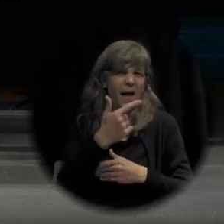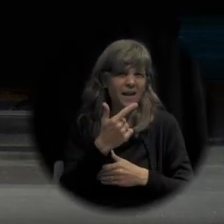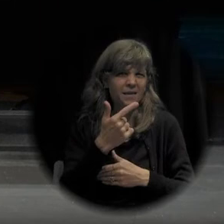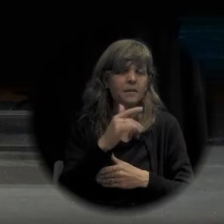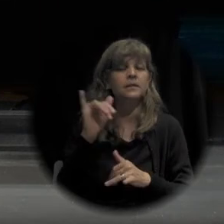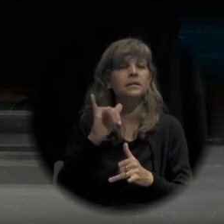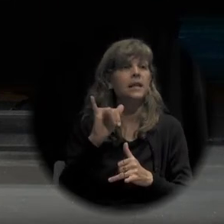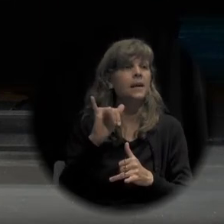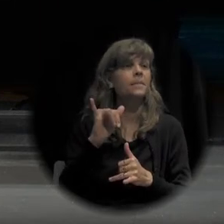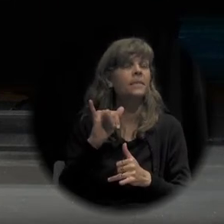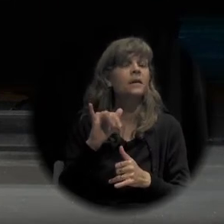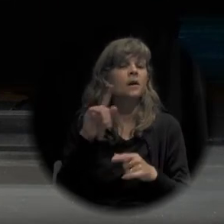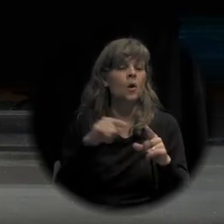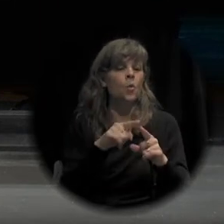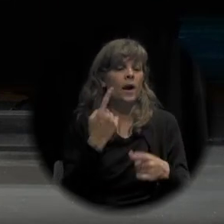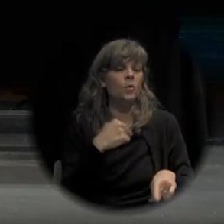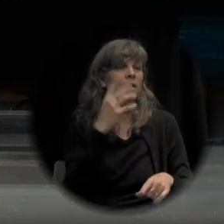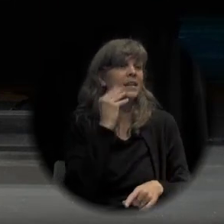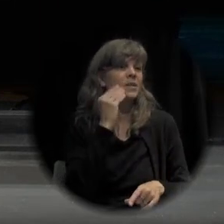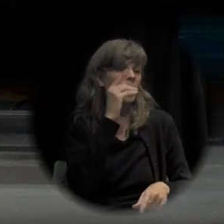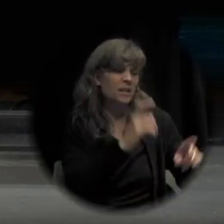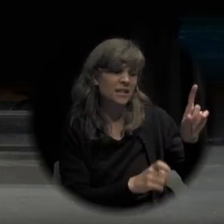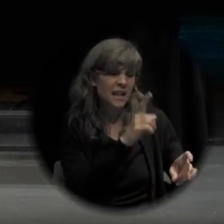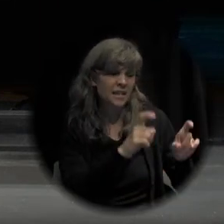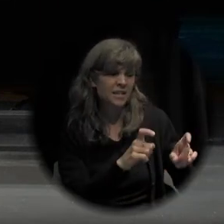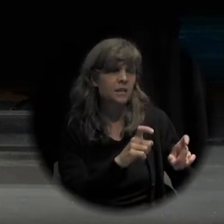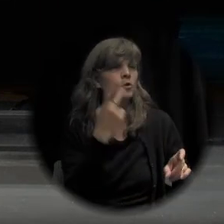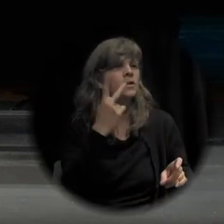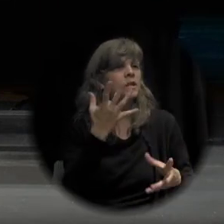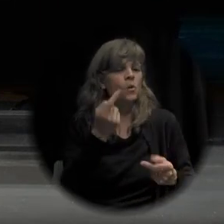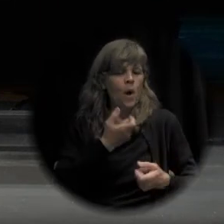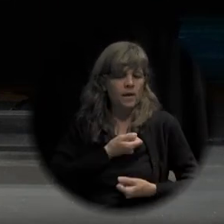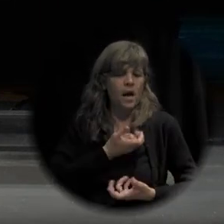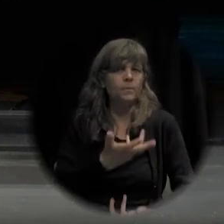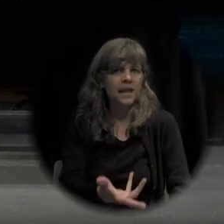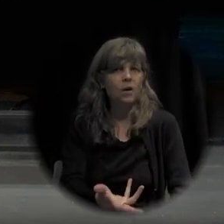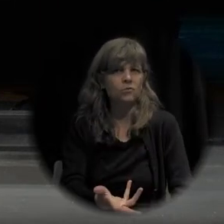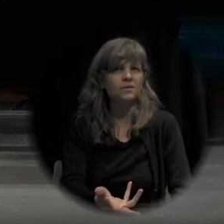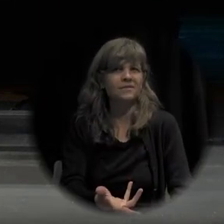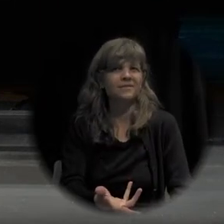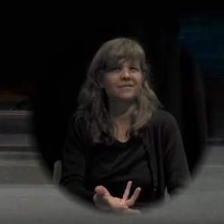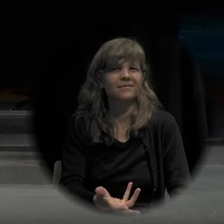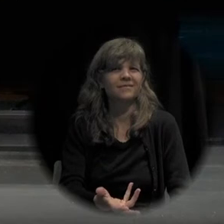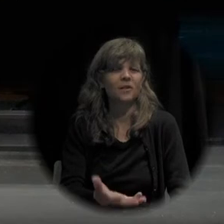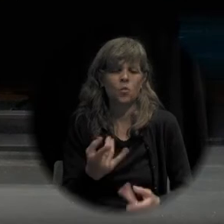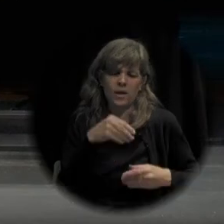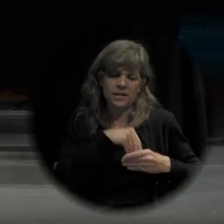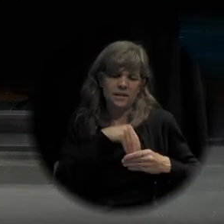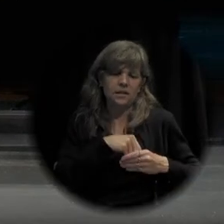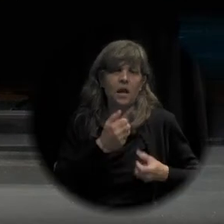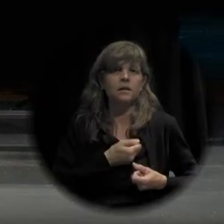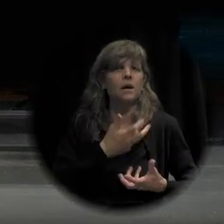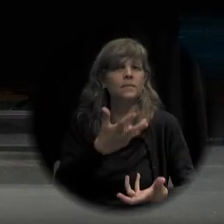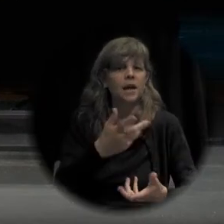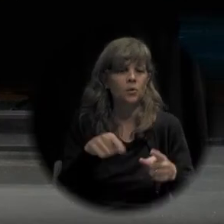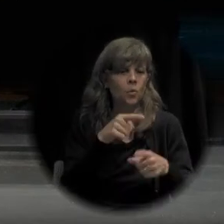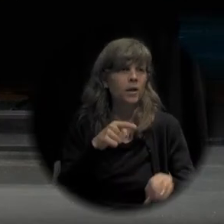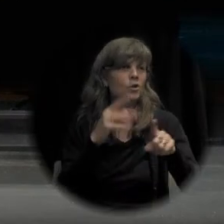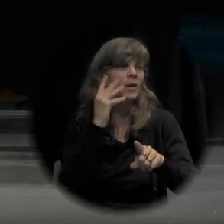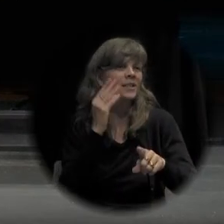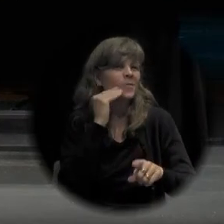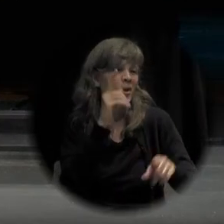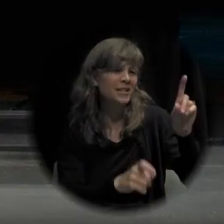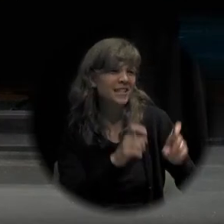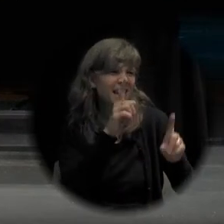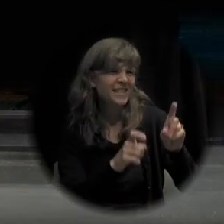see for David, and then I want to go back and walk through David's response to them and see why he responds the way he does, and what it is that perhaps